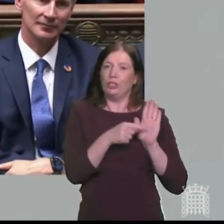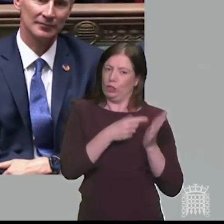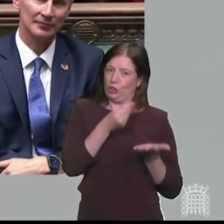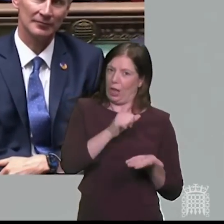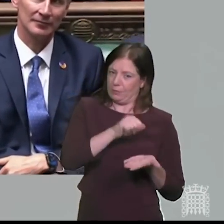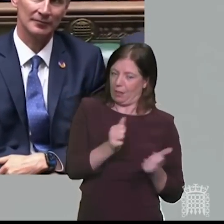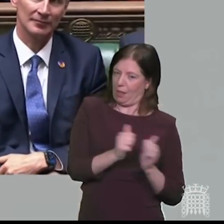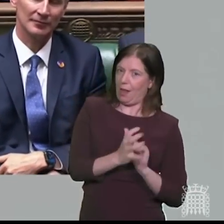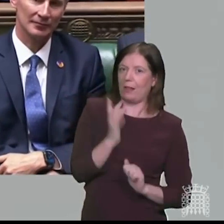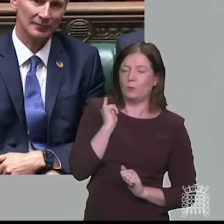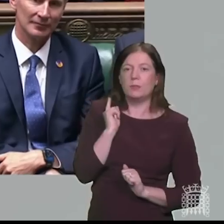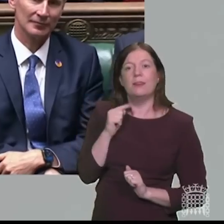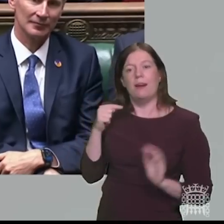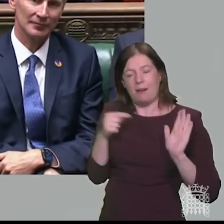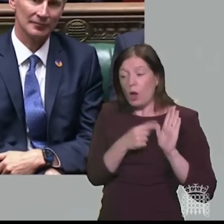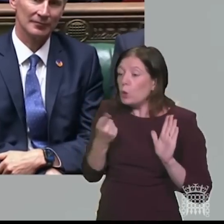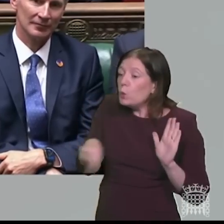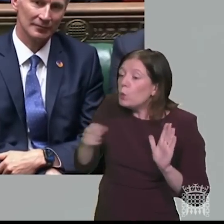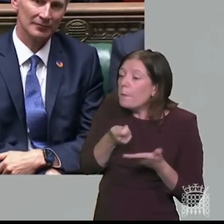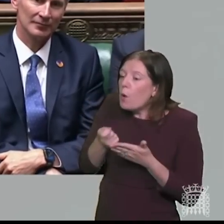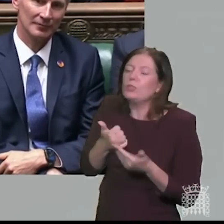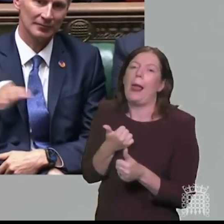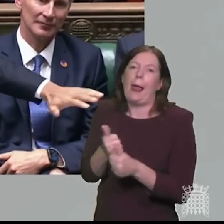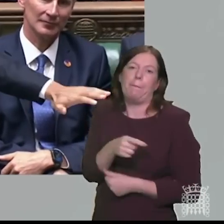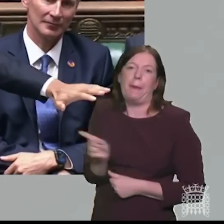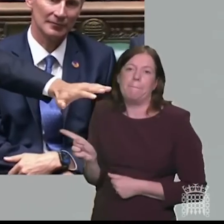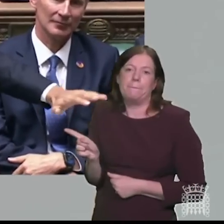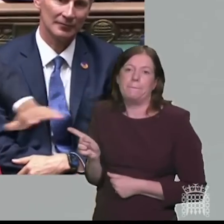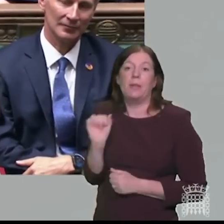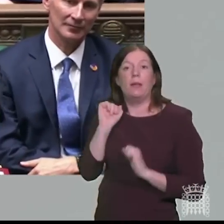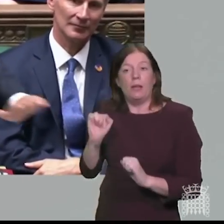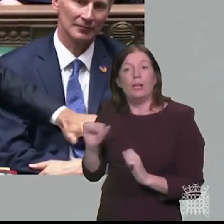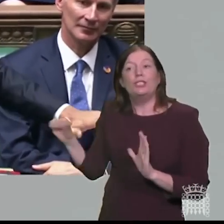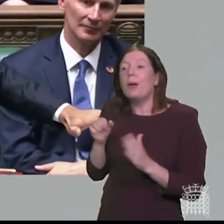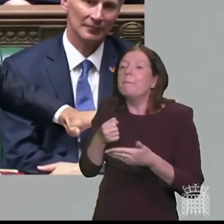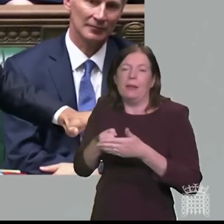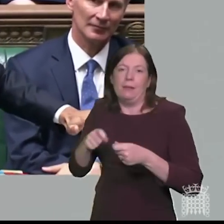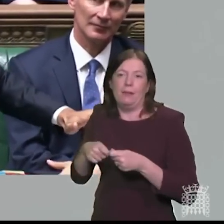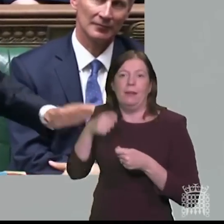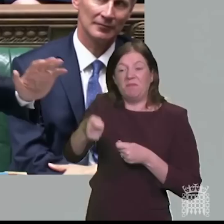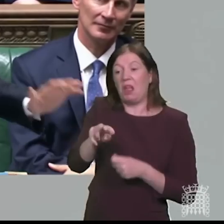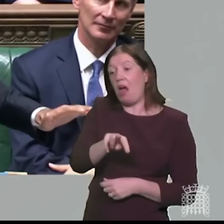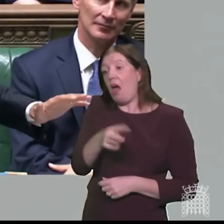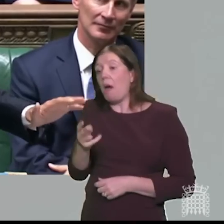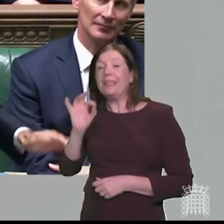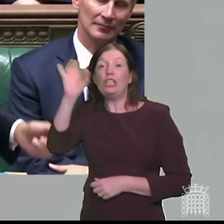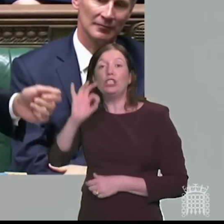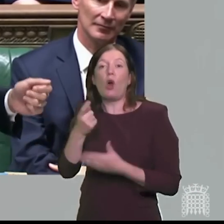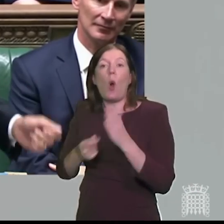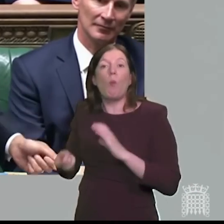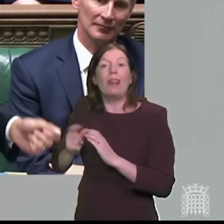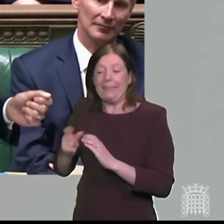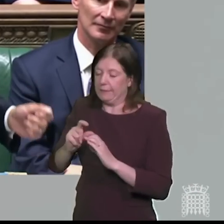is delivering practical help to mortgage holders, allowing them to extend their terms, switch to interest-only mortgage, and actually saving